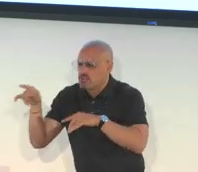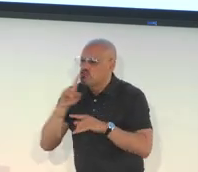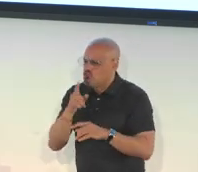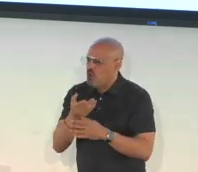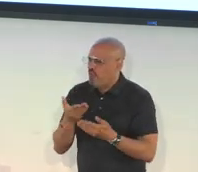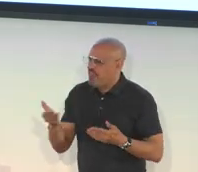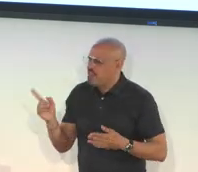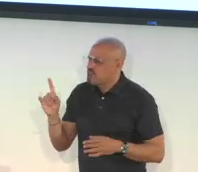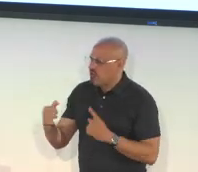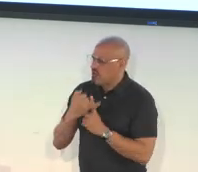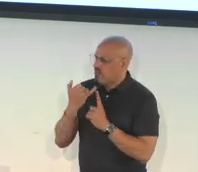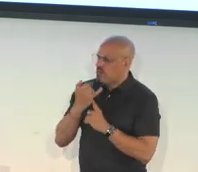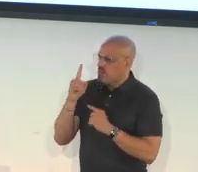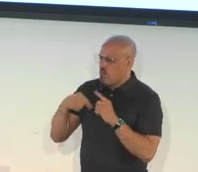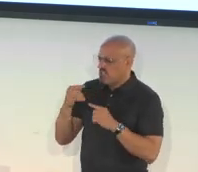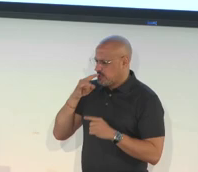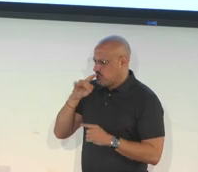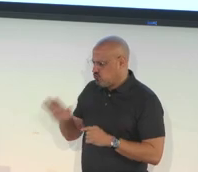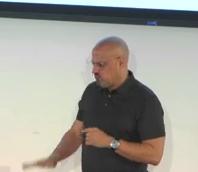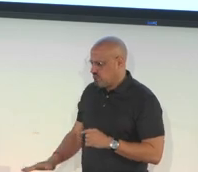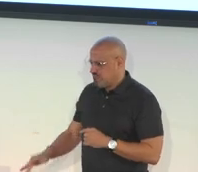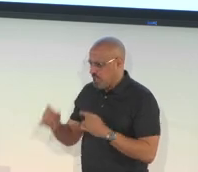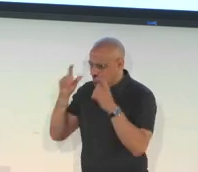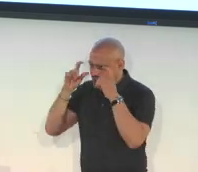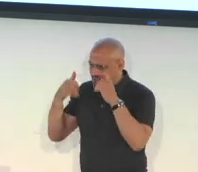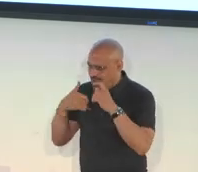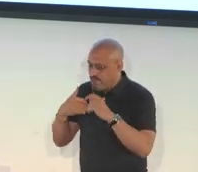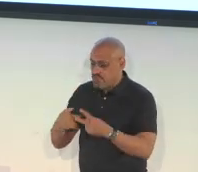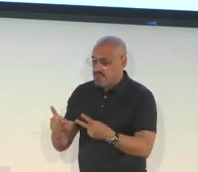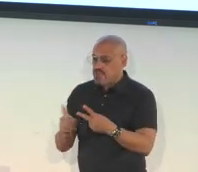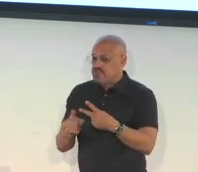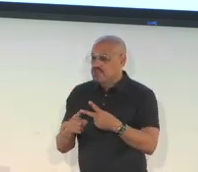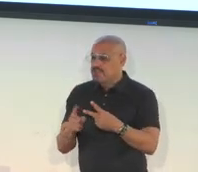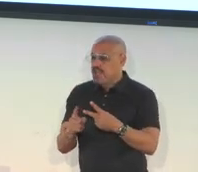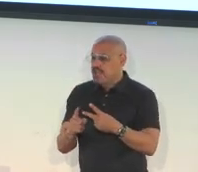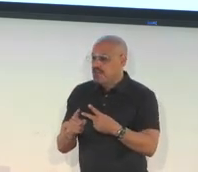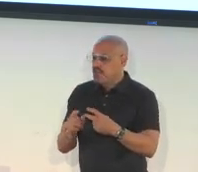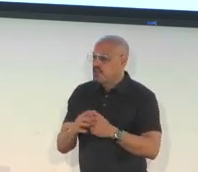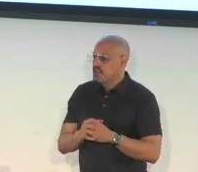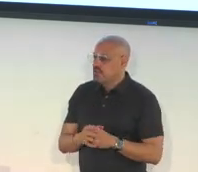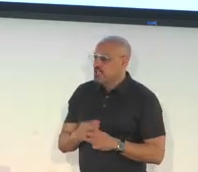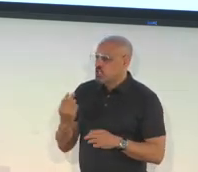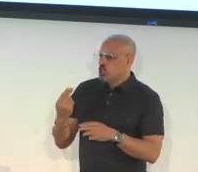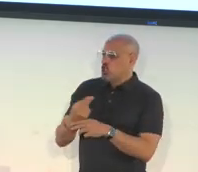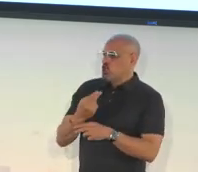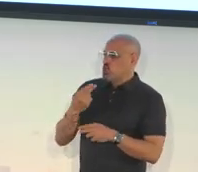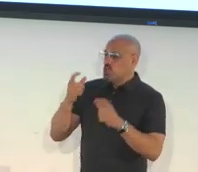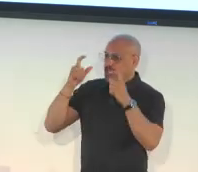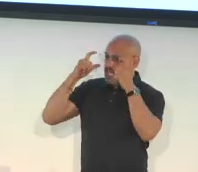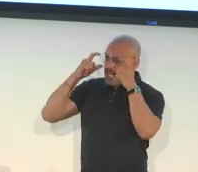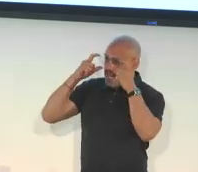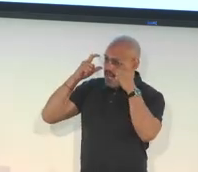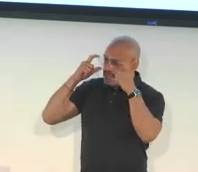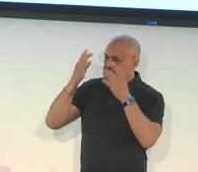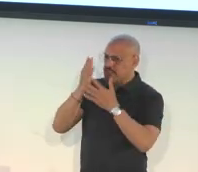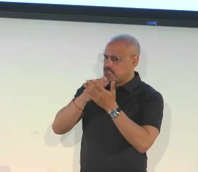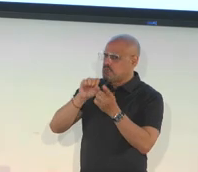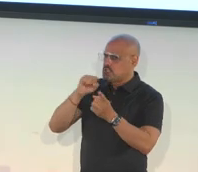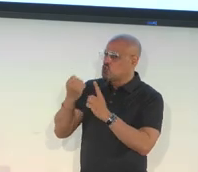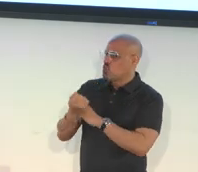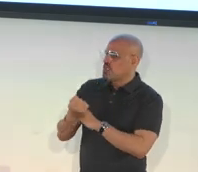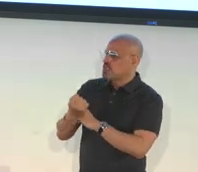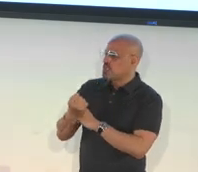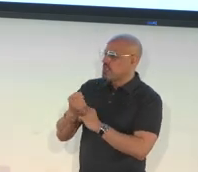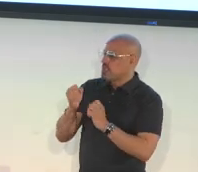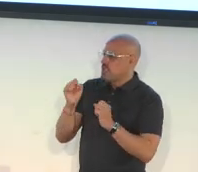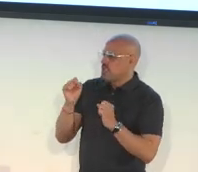for younger children. Yeah. And secondly, using glasses in some situations,